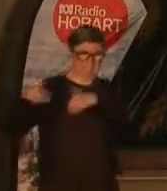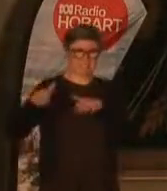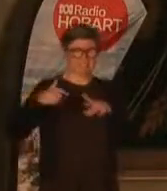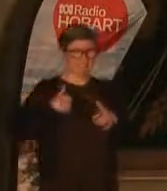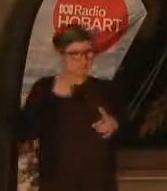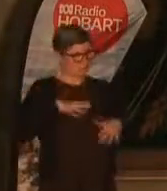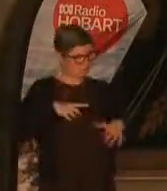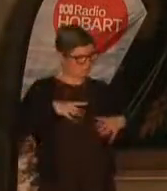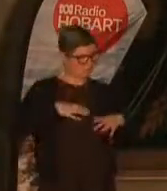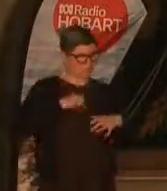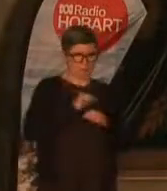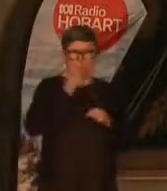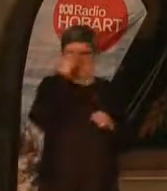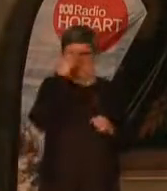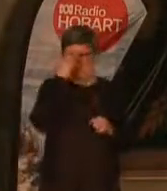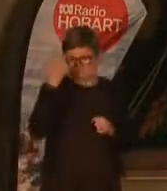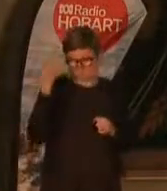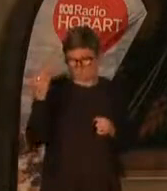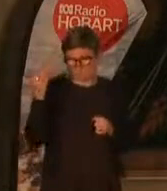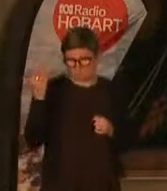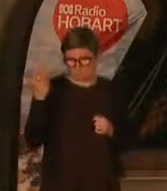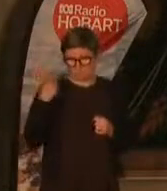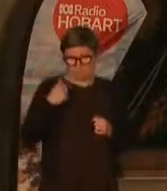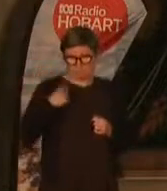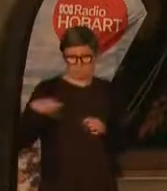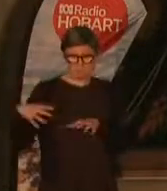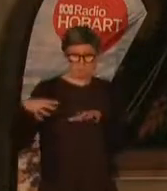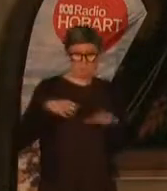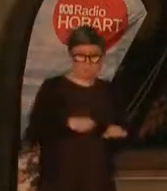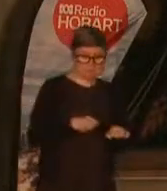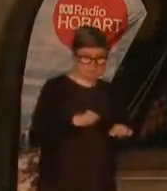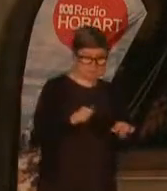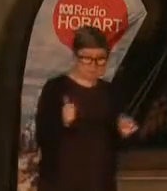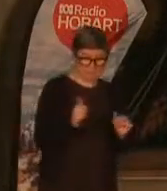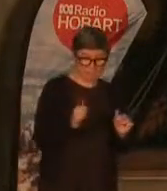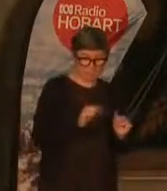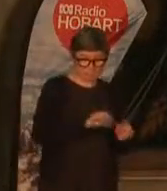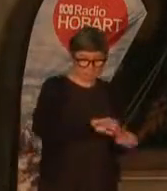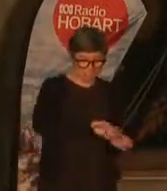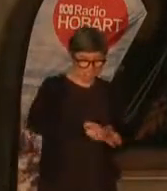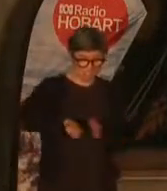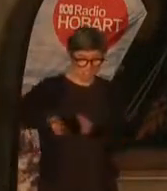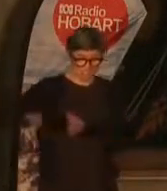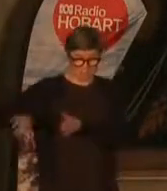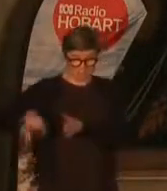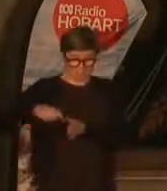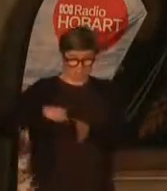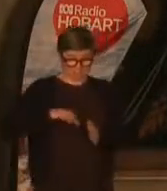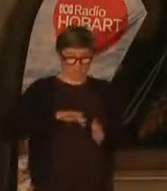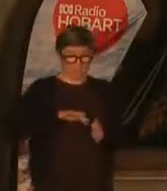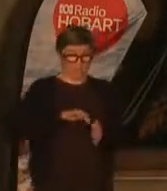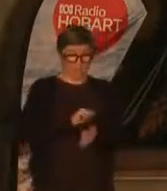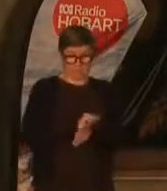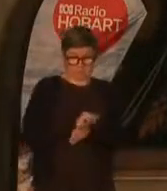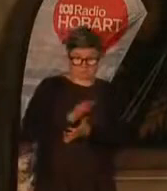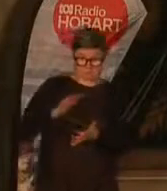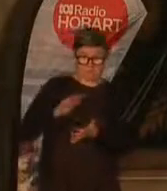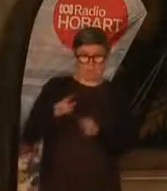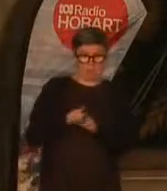well, by decolonising this space, by giving an